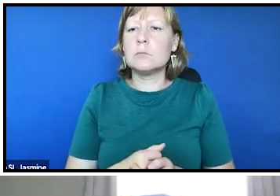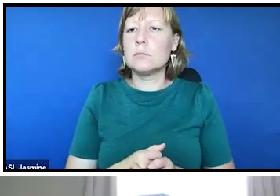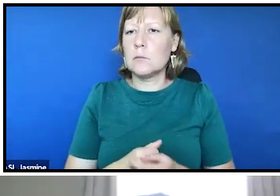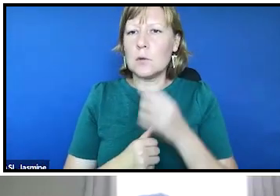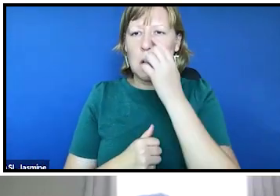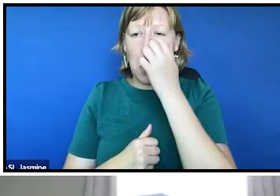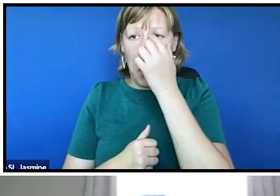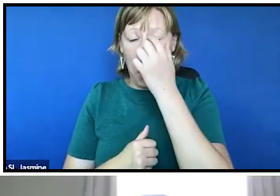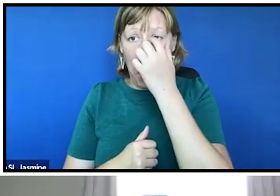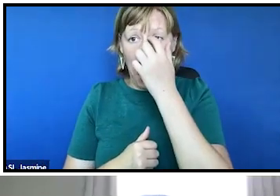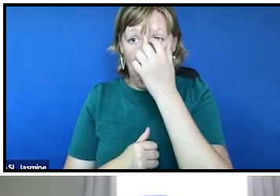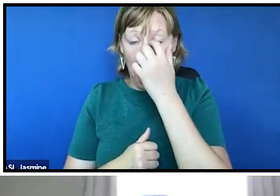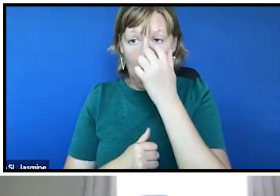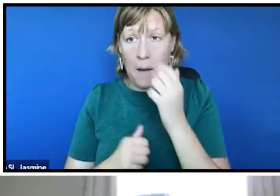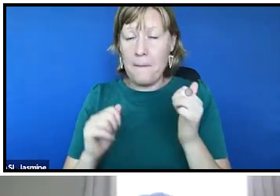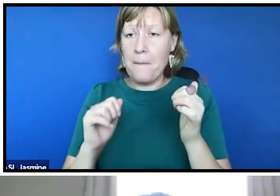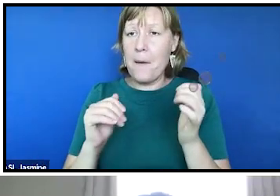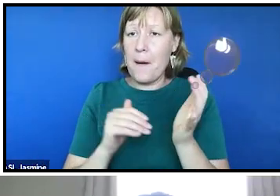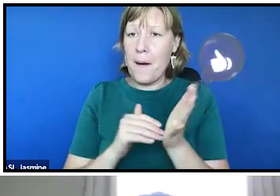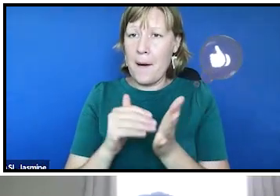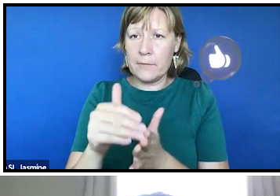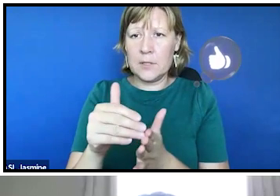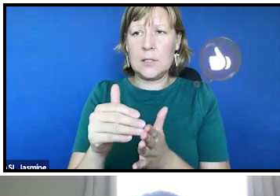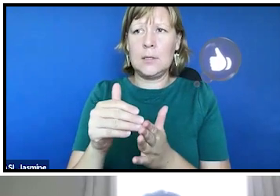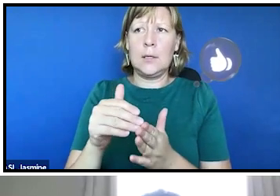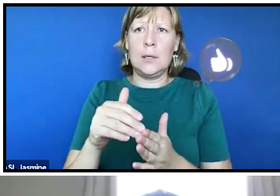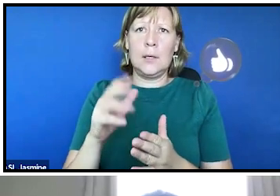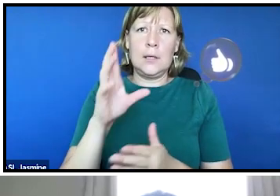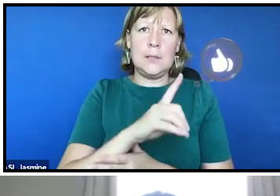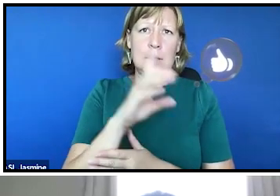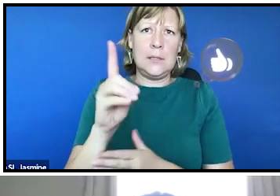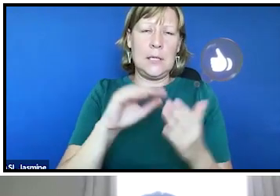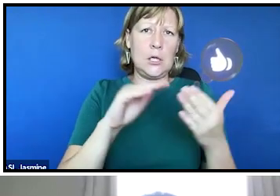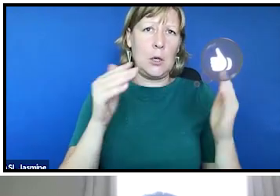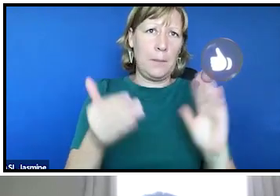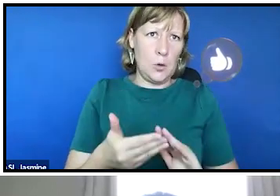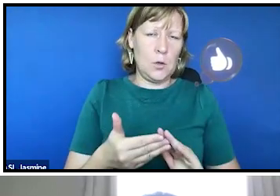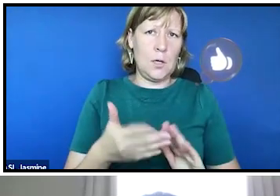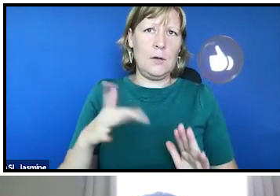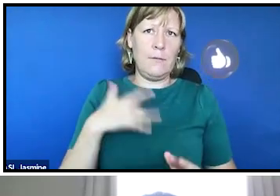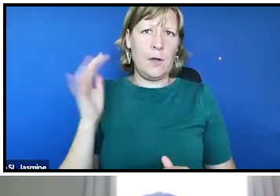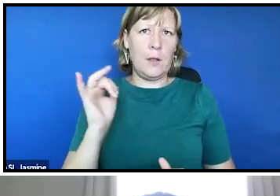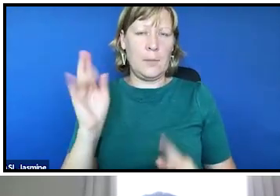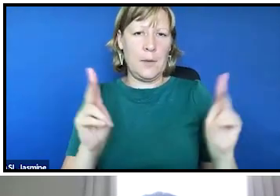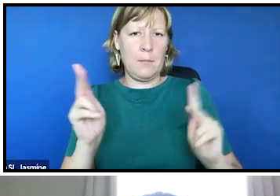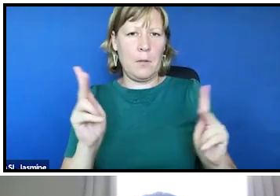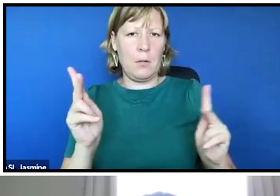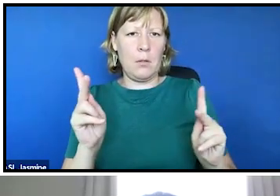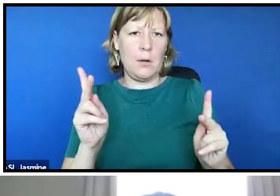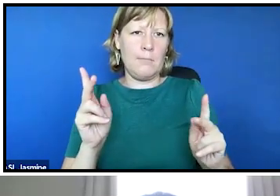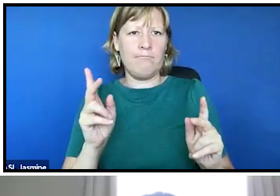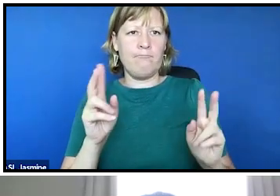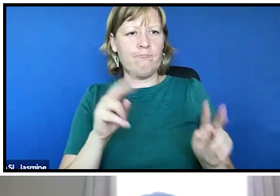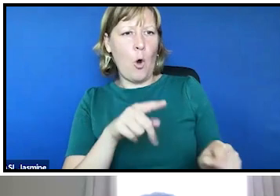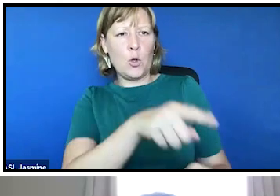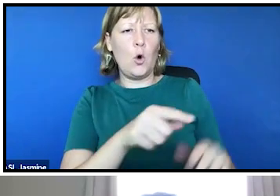like children so often that at that dance, everyone's an adult. But I don't know the answer to that. Like Michelle deals with